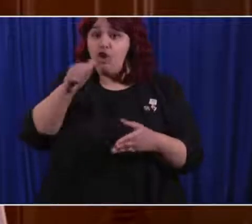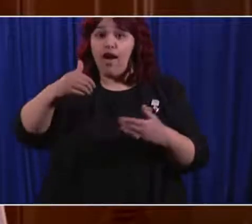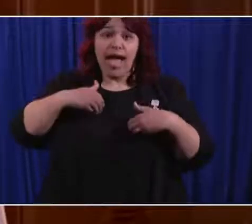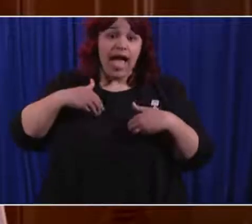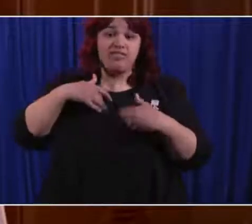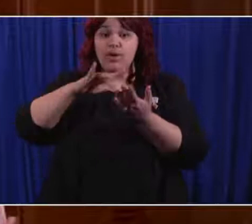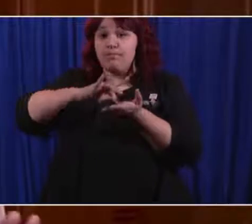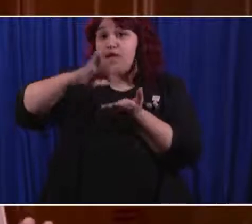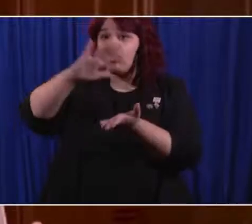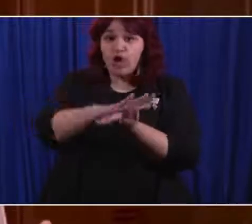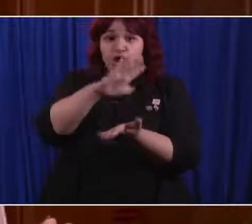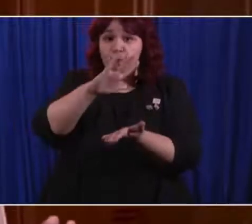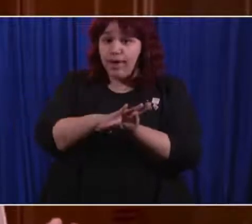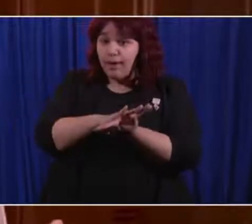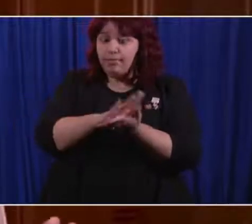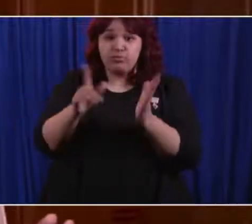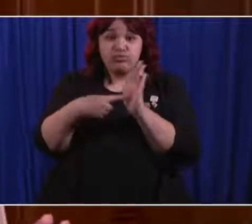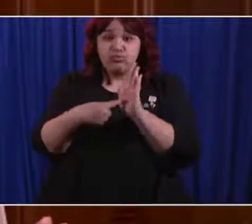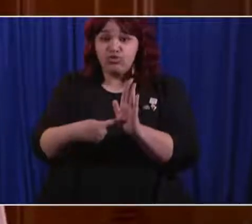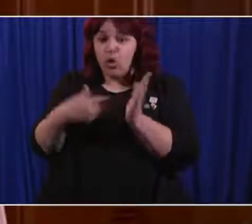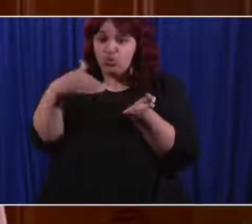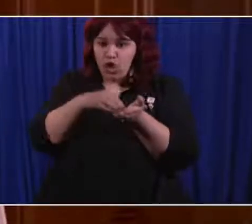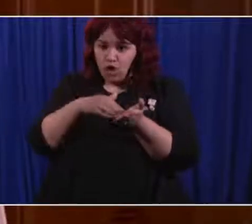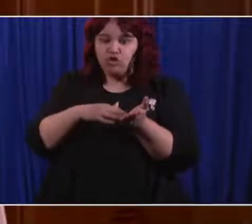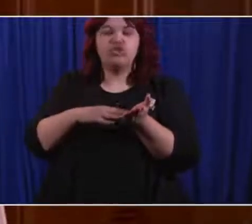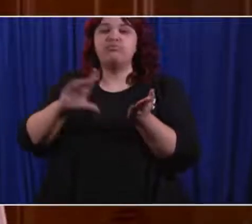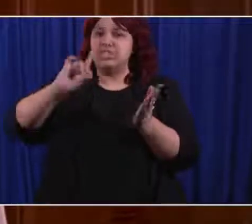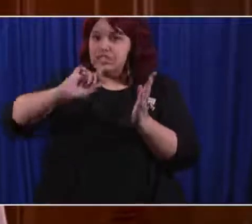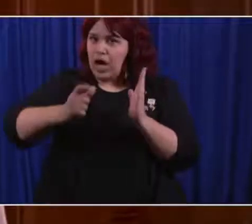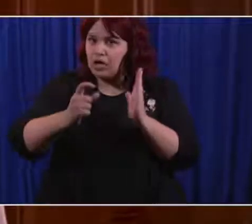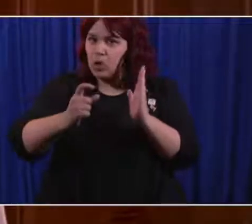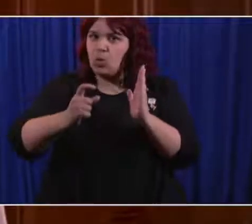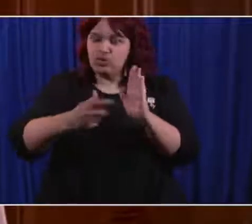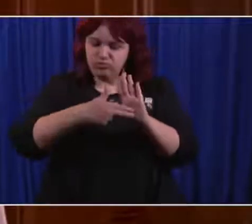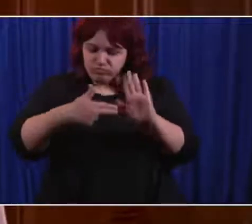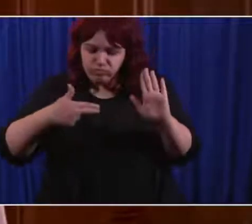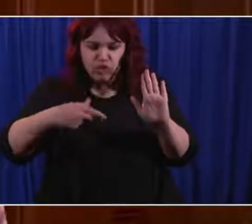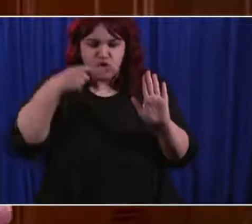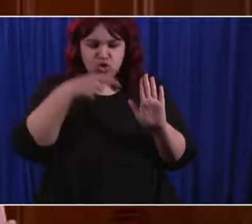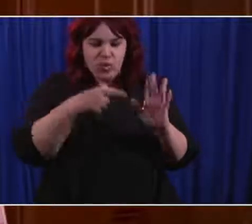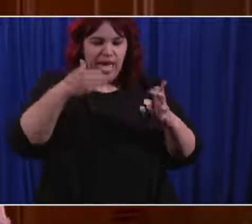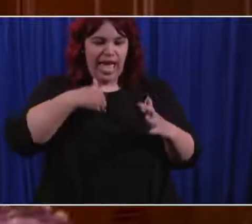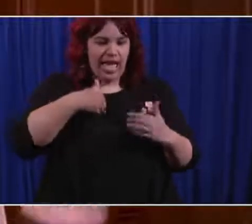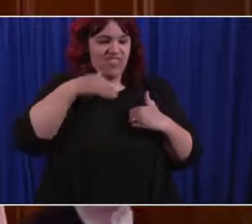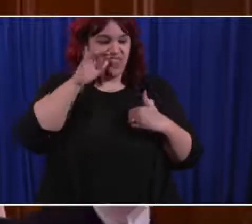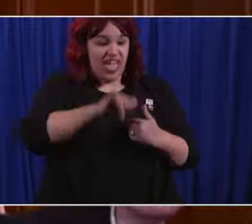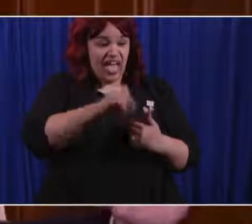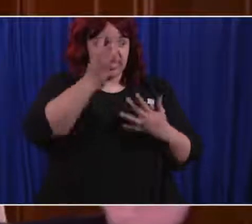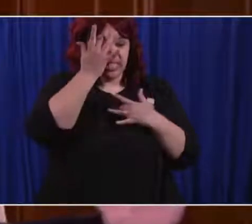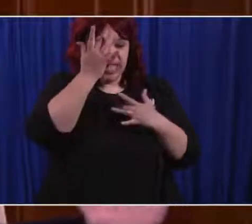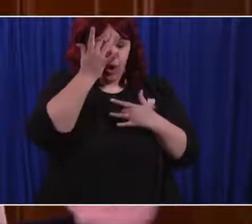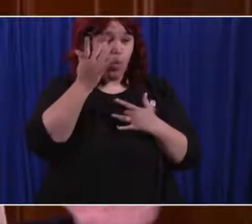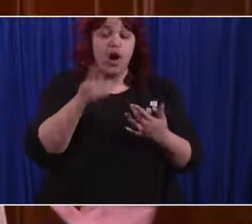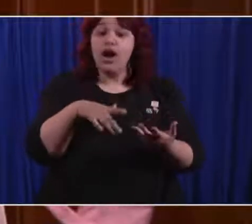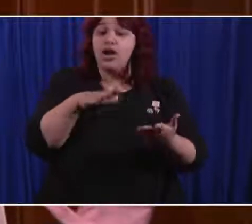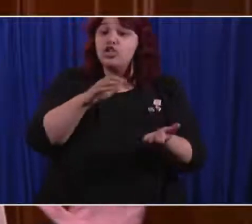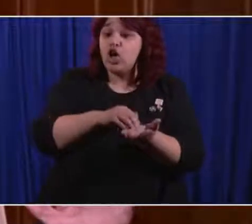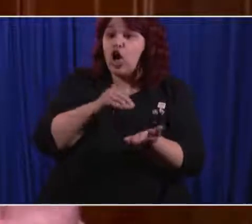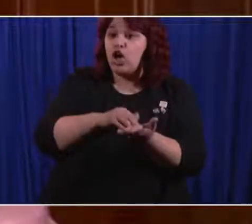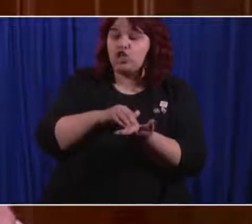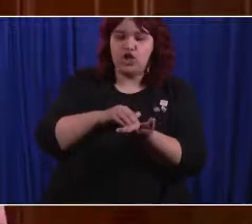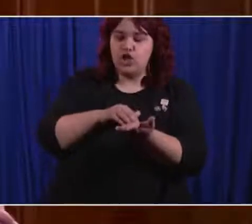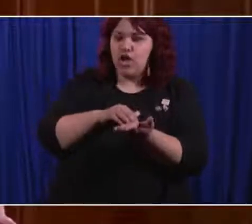either of the individual involved or the person who they were exposed to was